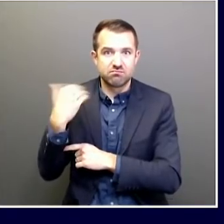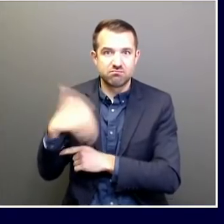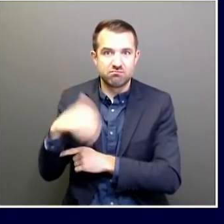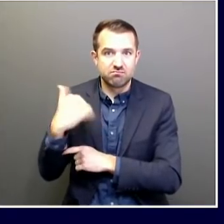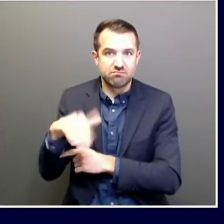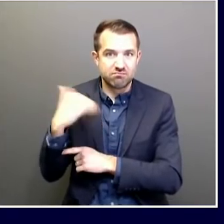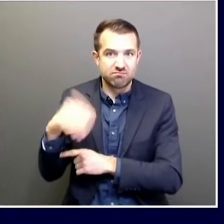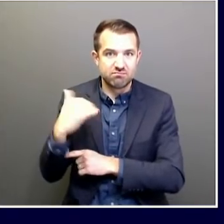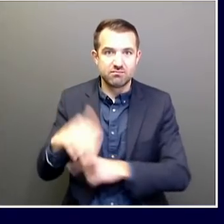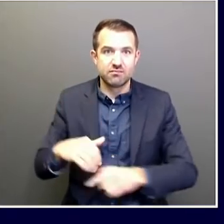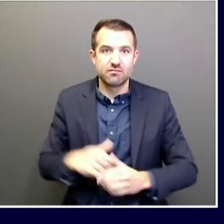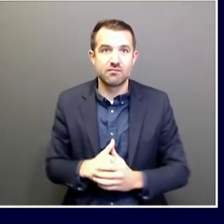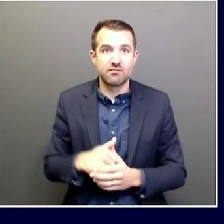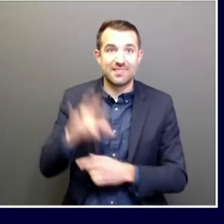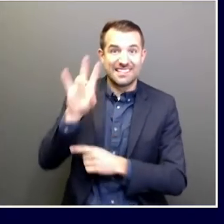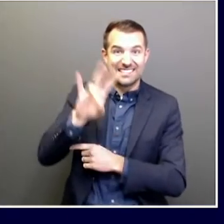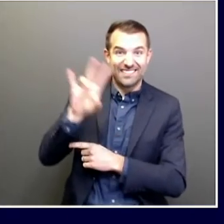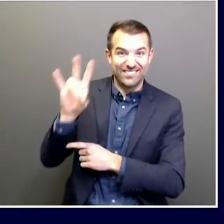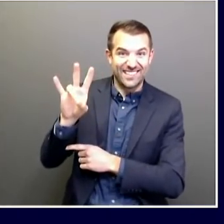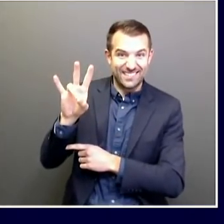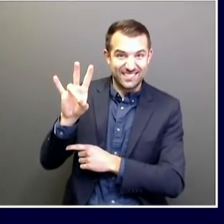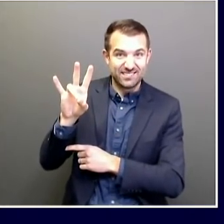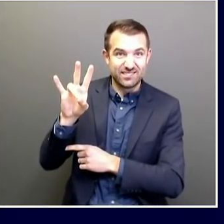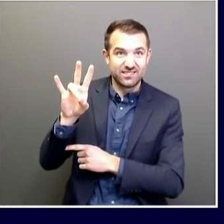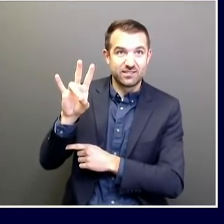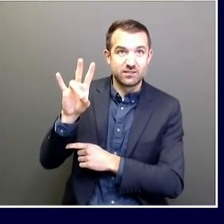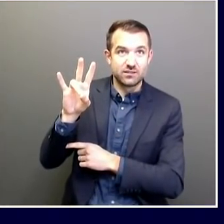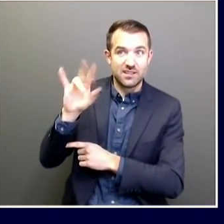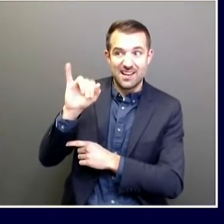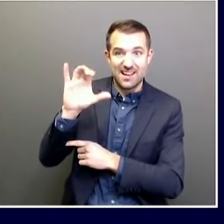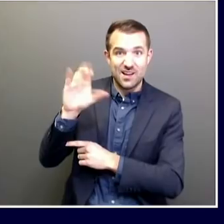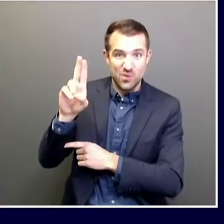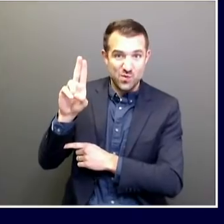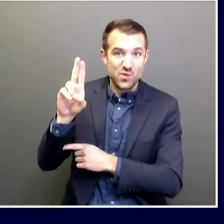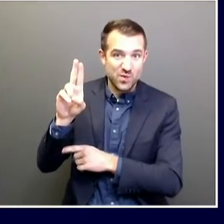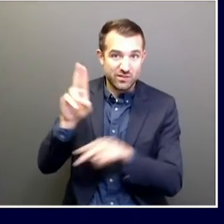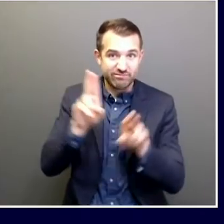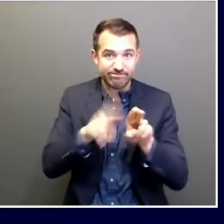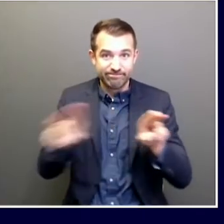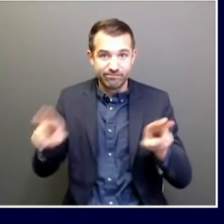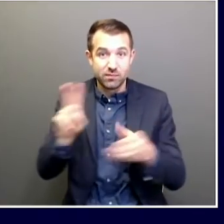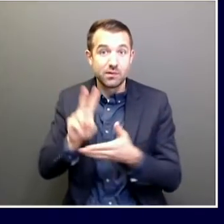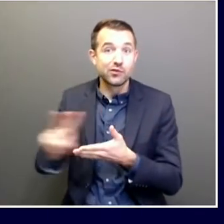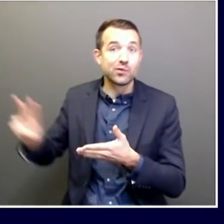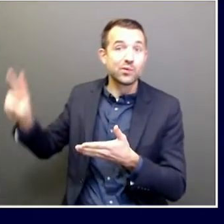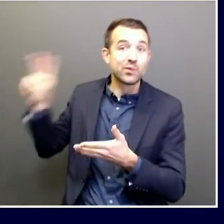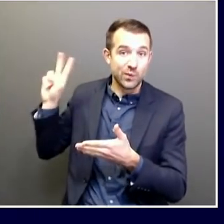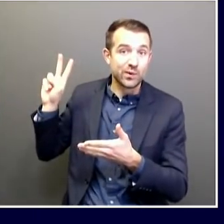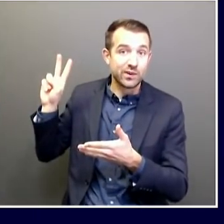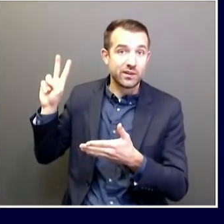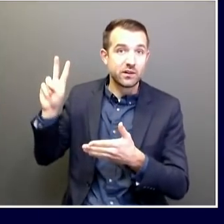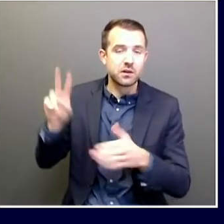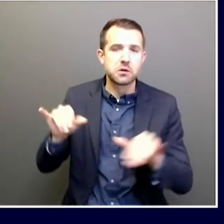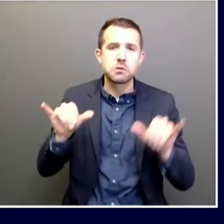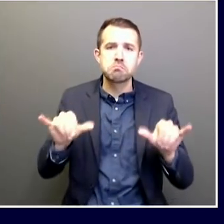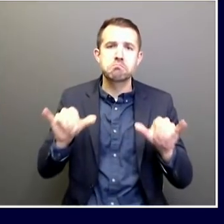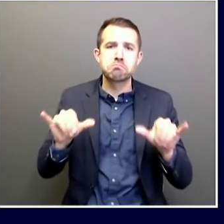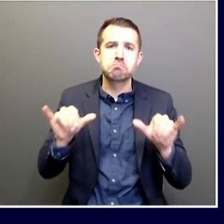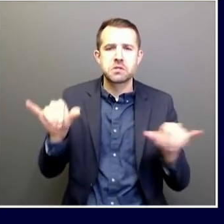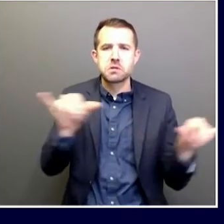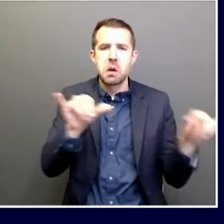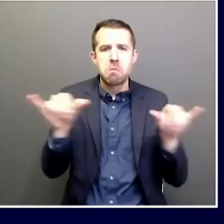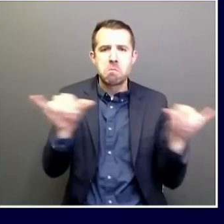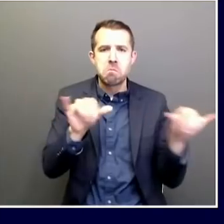77 people who are in a critical care unit bed. 2 weeks ago, that number was where it pretty much is today. 2 weeks ago, it was